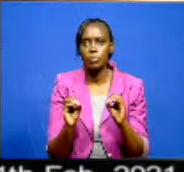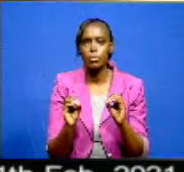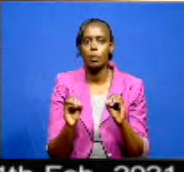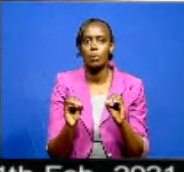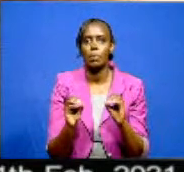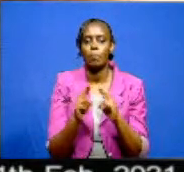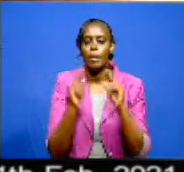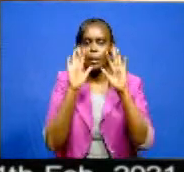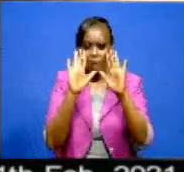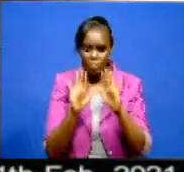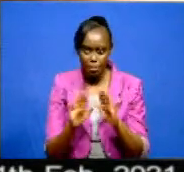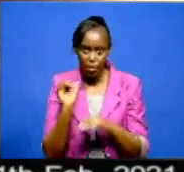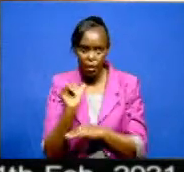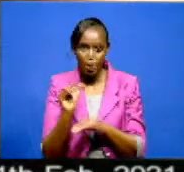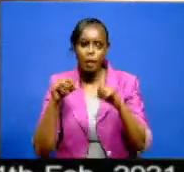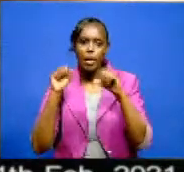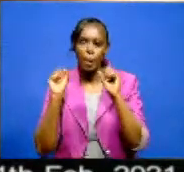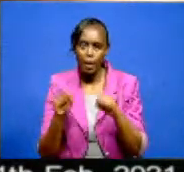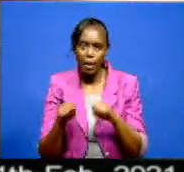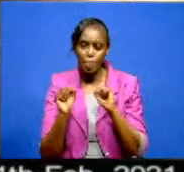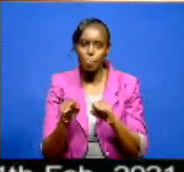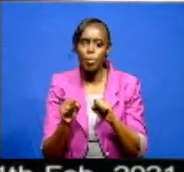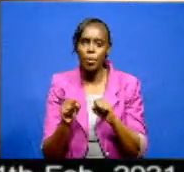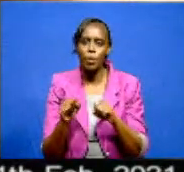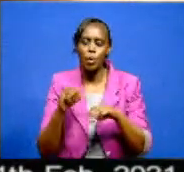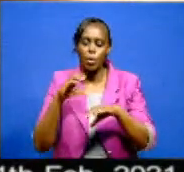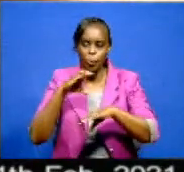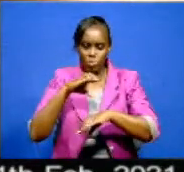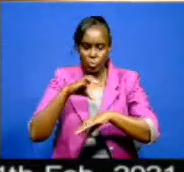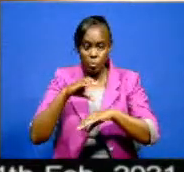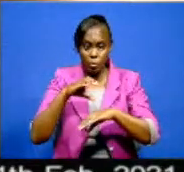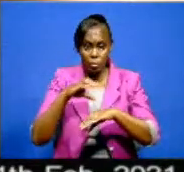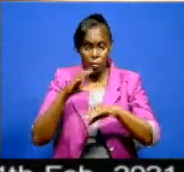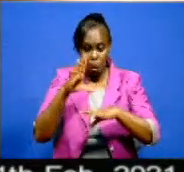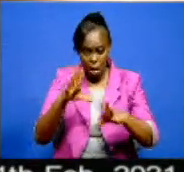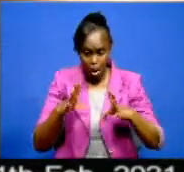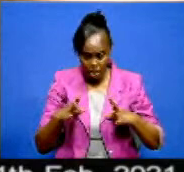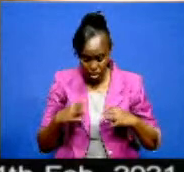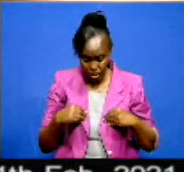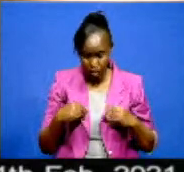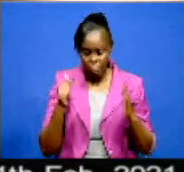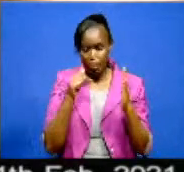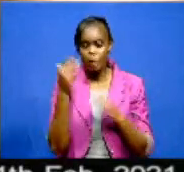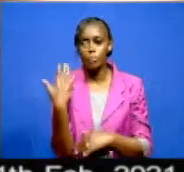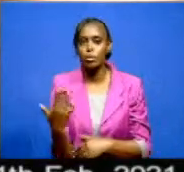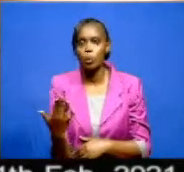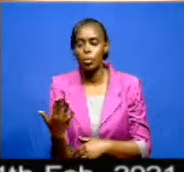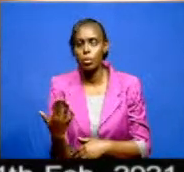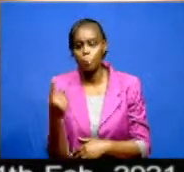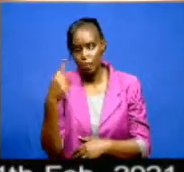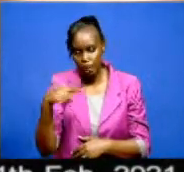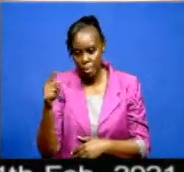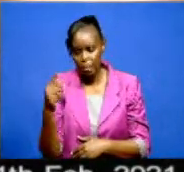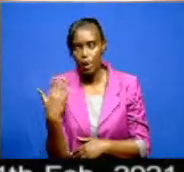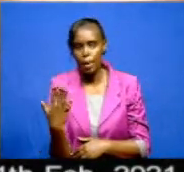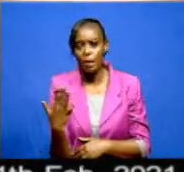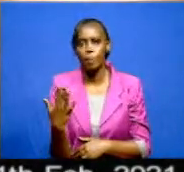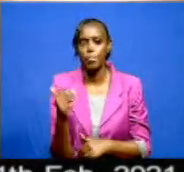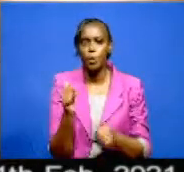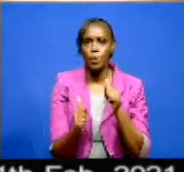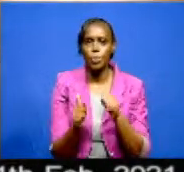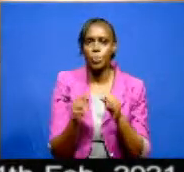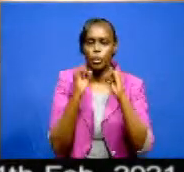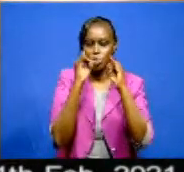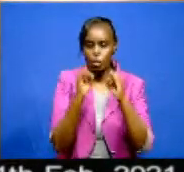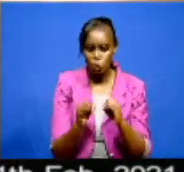so critical that we are able to adopt this sessional paper, which is the current wildlife, which will be the new